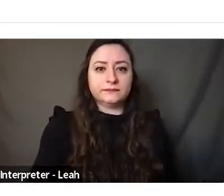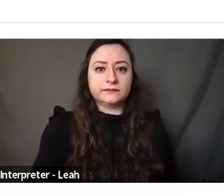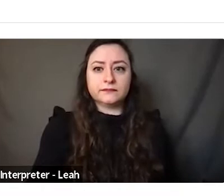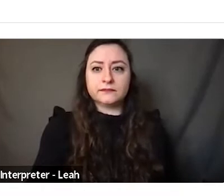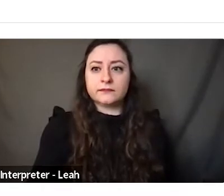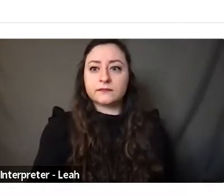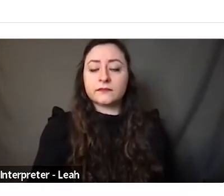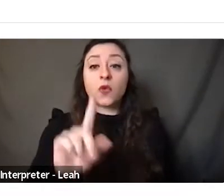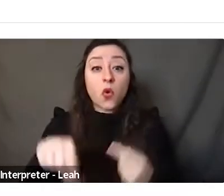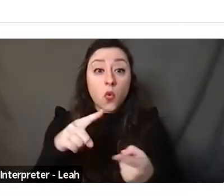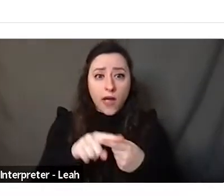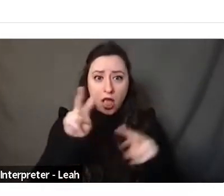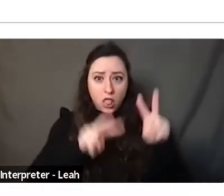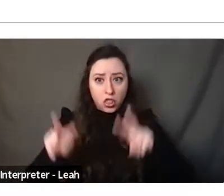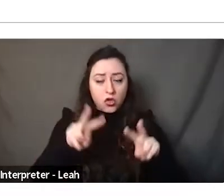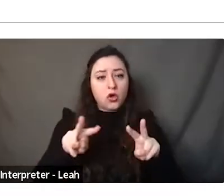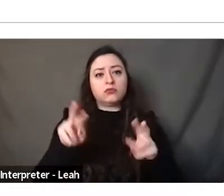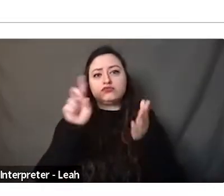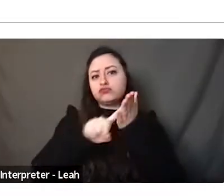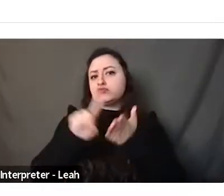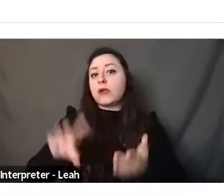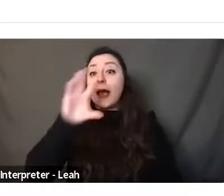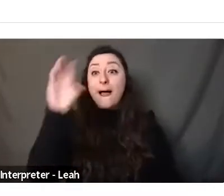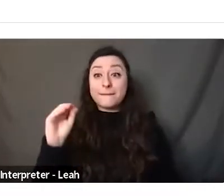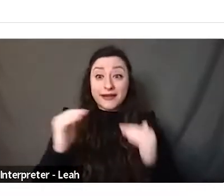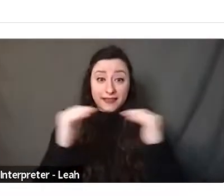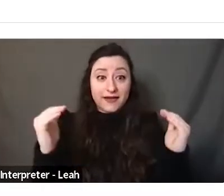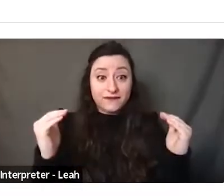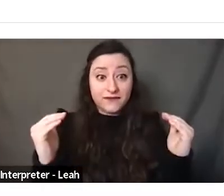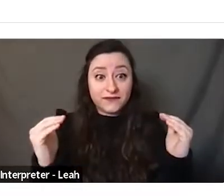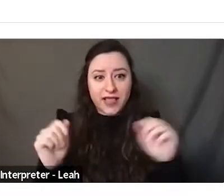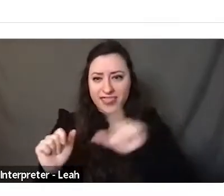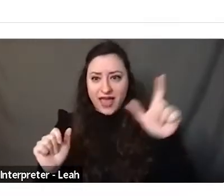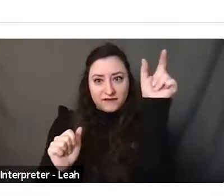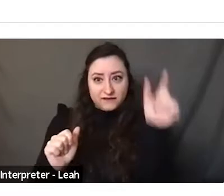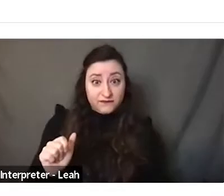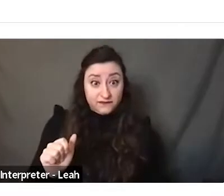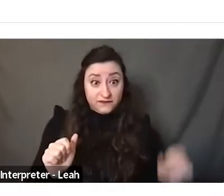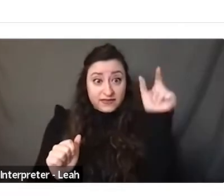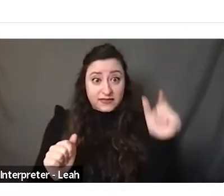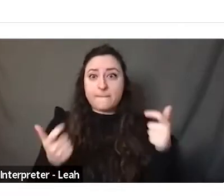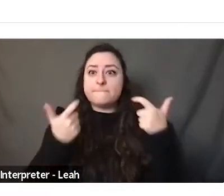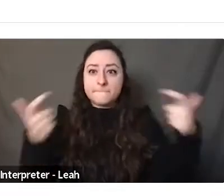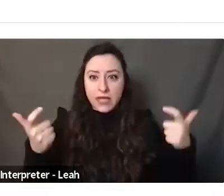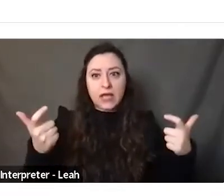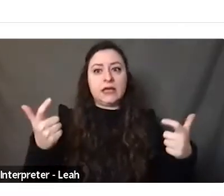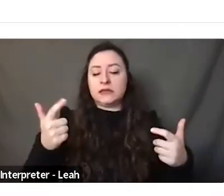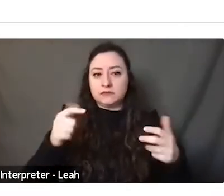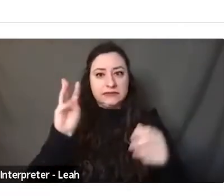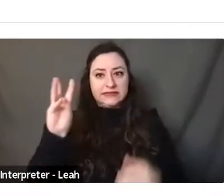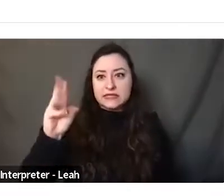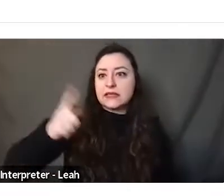When we look on a company level, so these on the left-hand side, these are 6 of the biggest leather tanneries. That means the